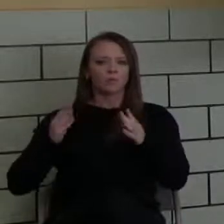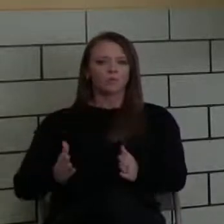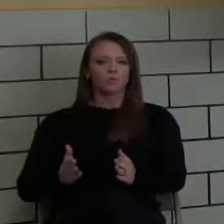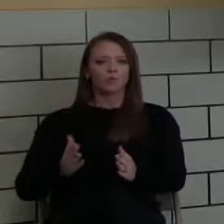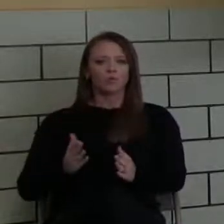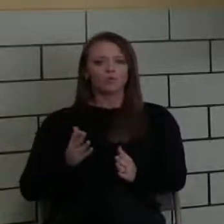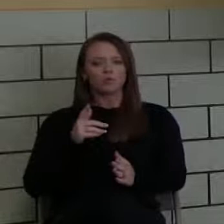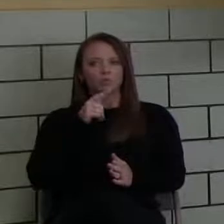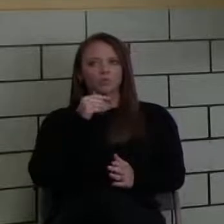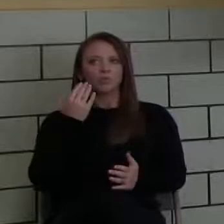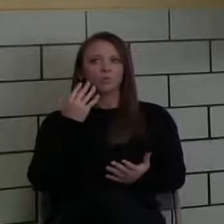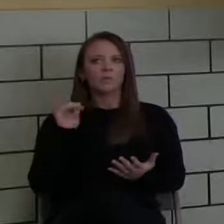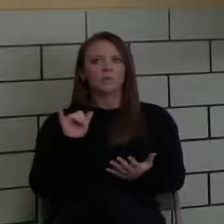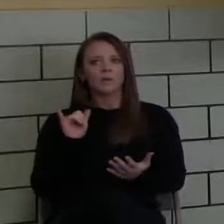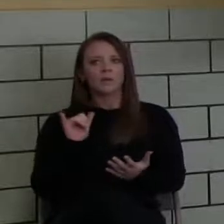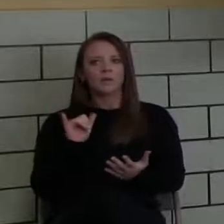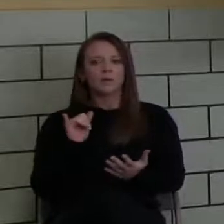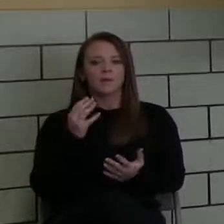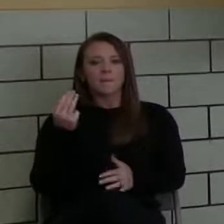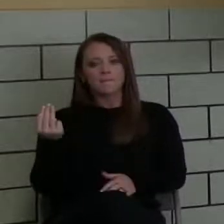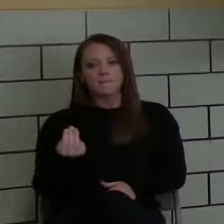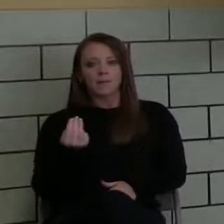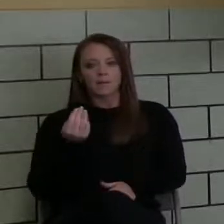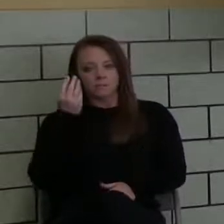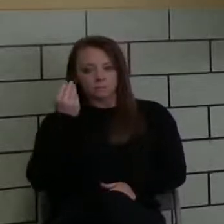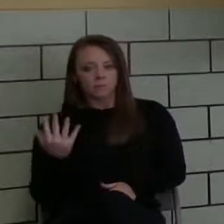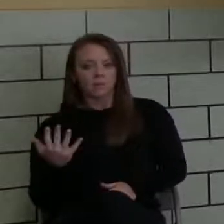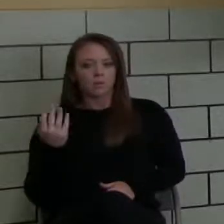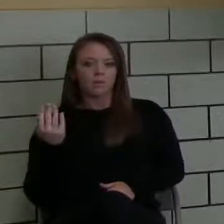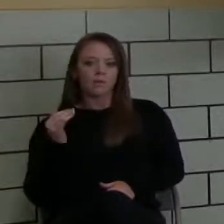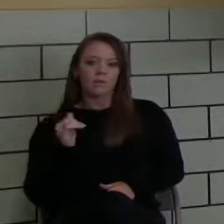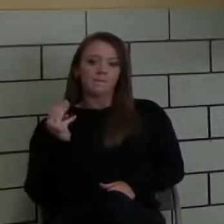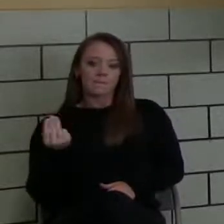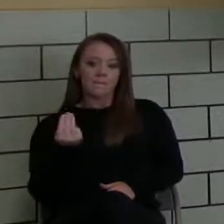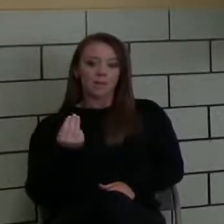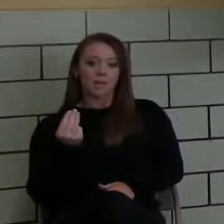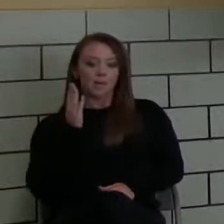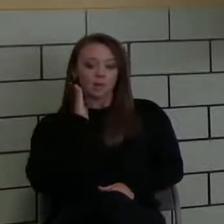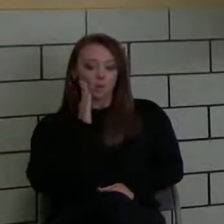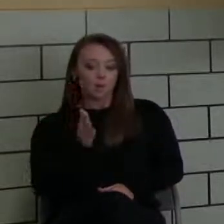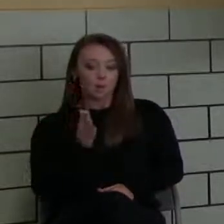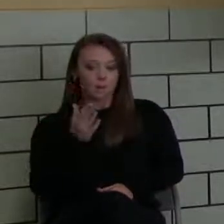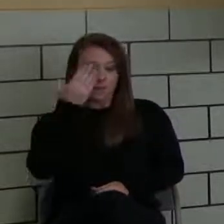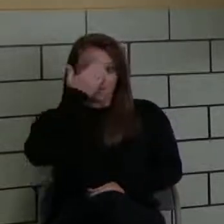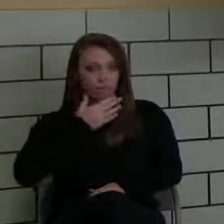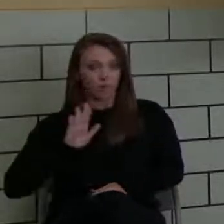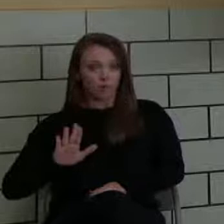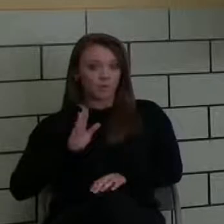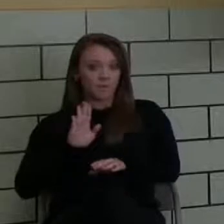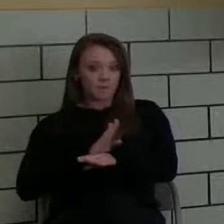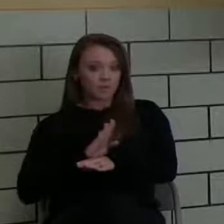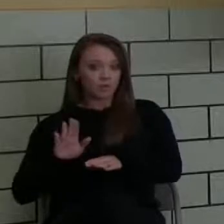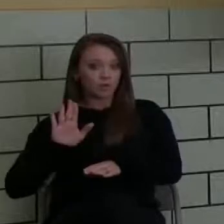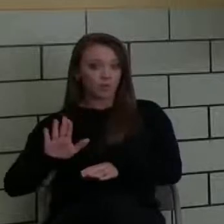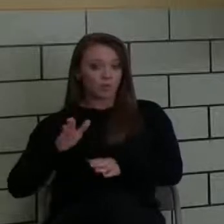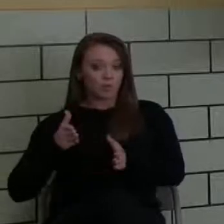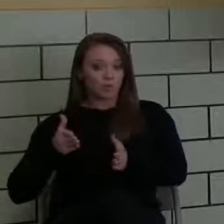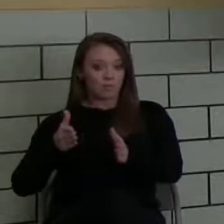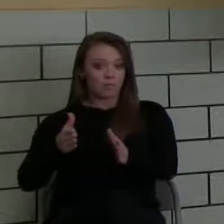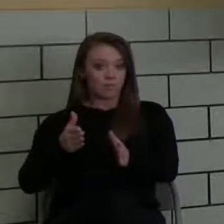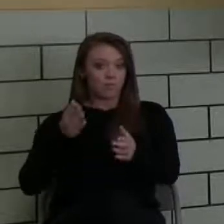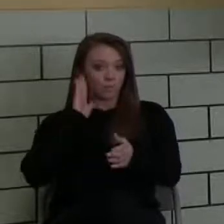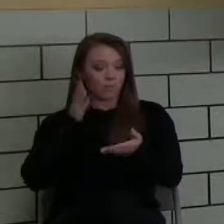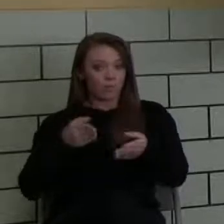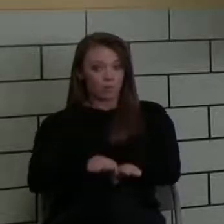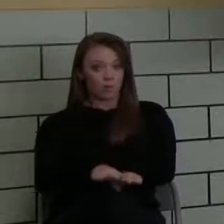Monday we're gonna be, in front of your door, or your block's gonna be shut down? So in the case of the